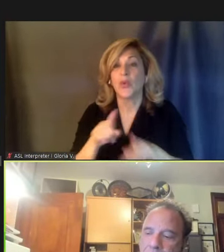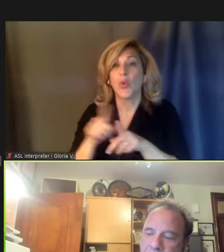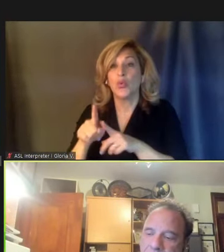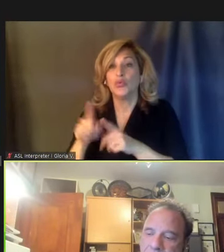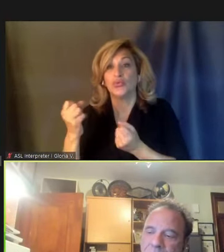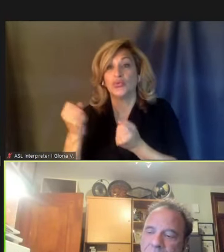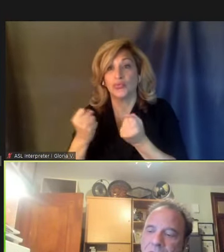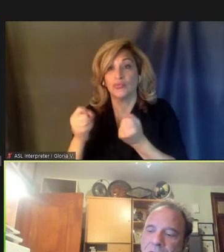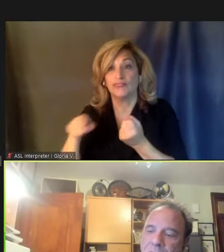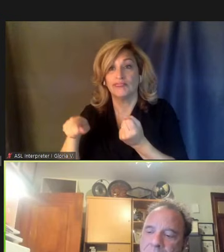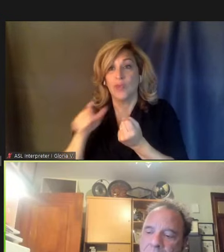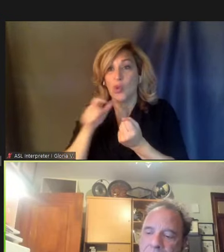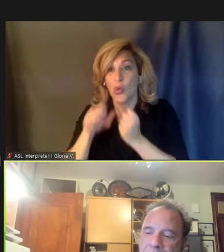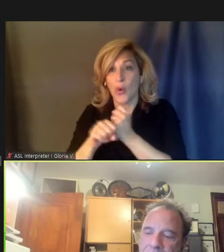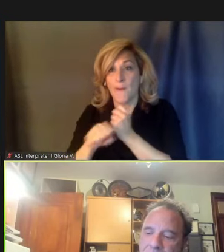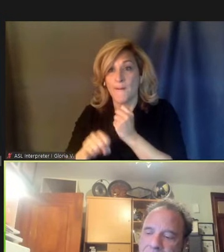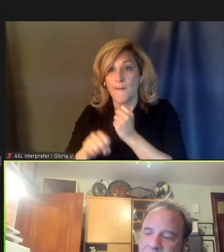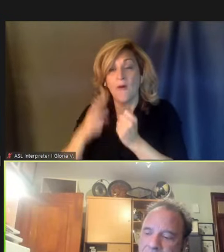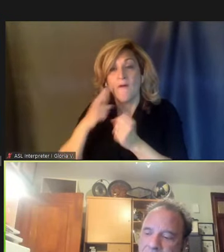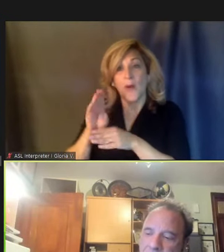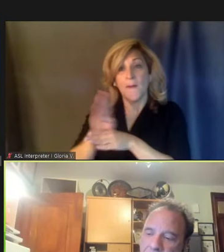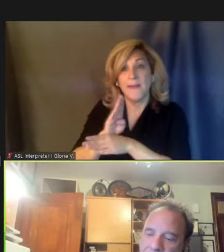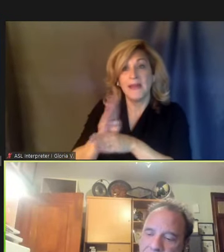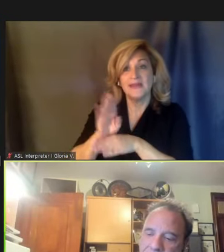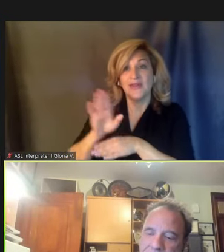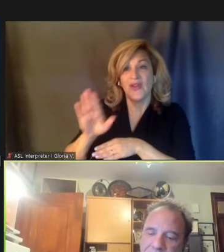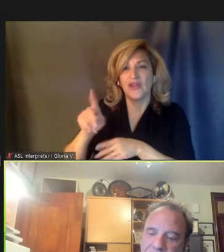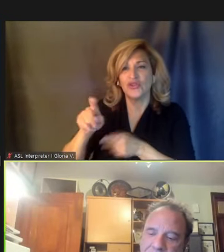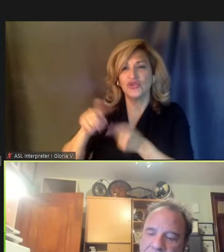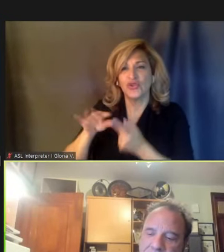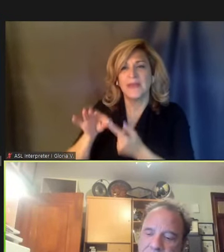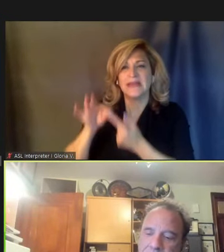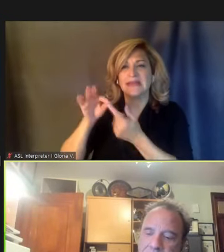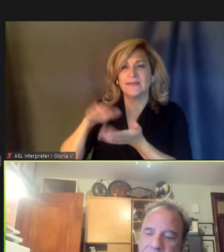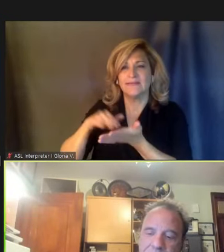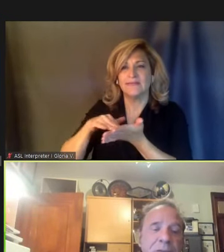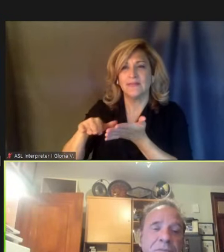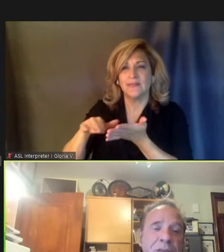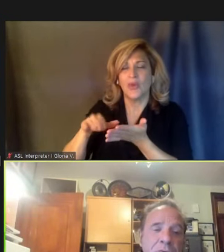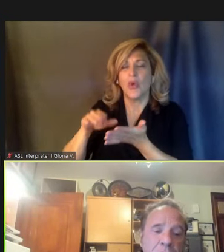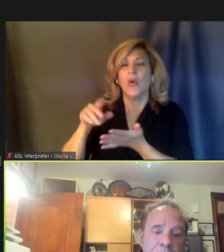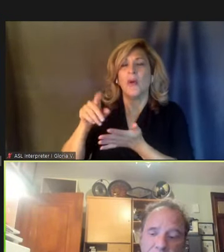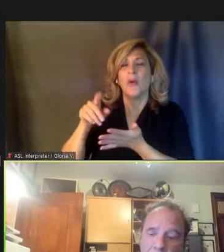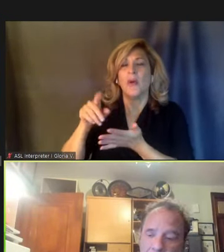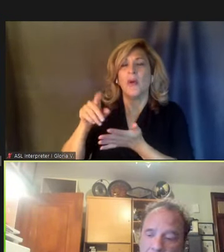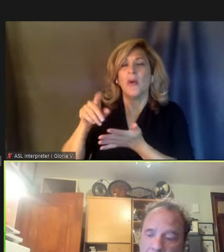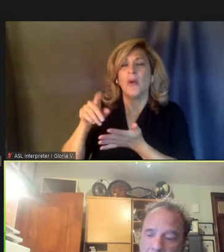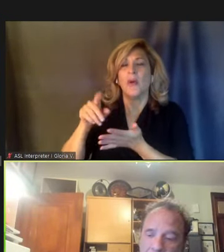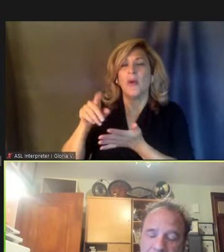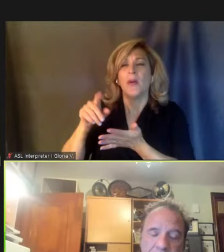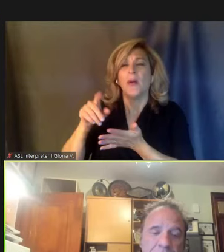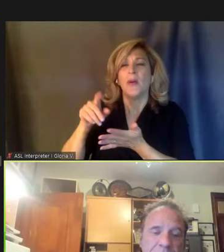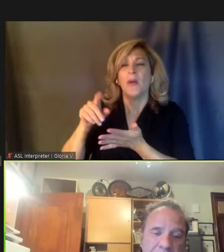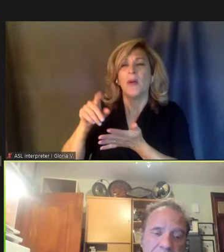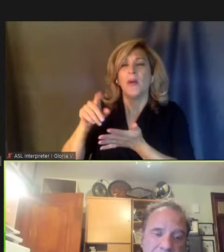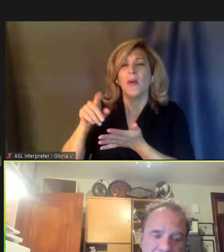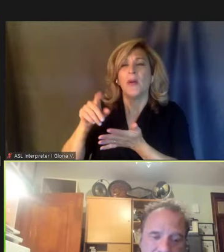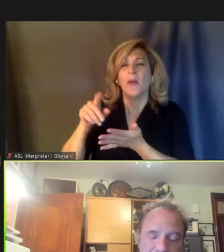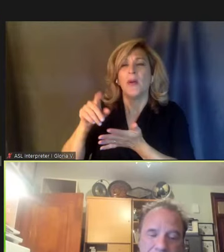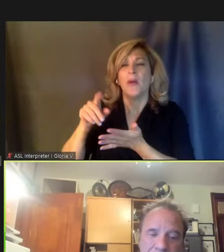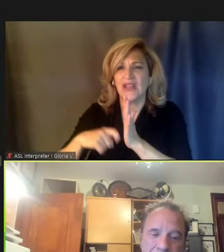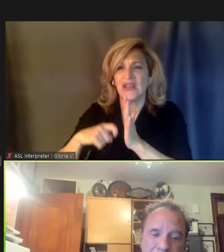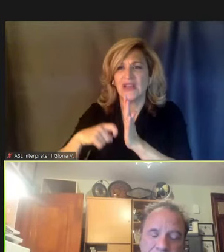their business must either be exempt or pay a flat fee, even if they do have multiple trips. Thank